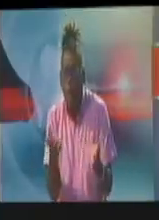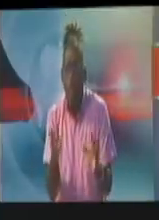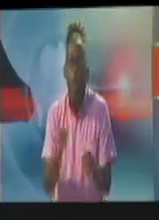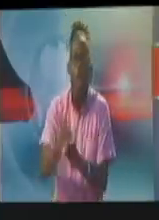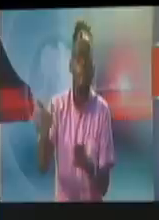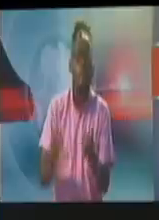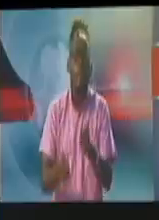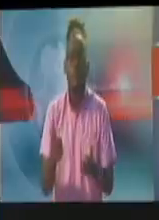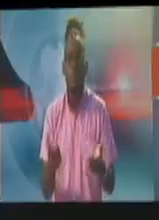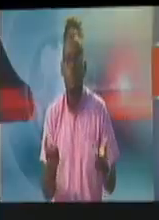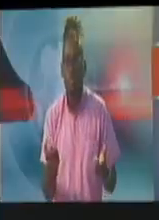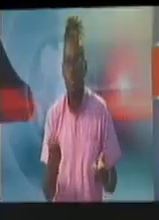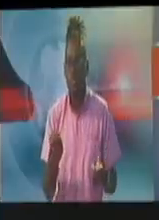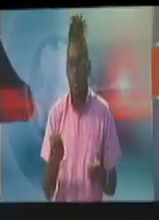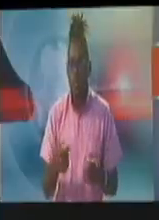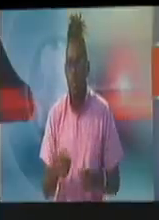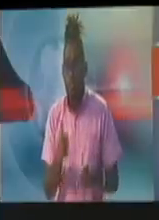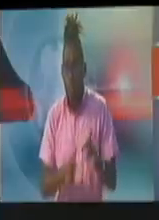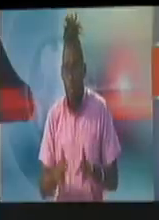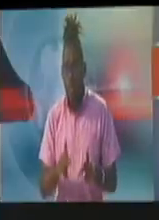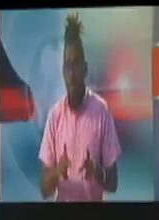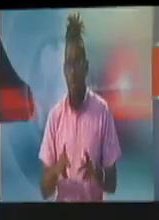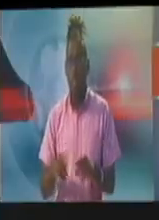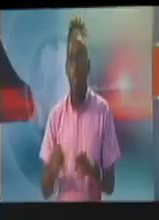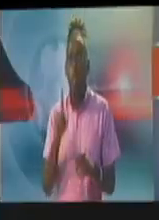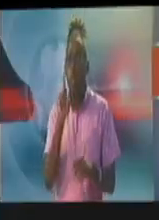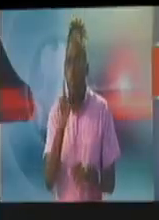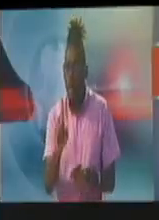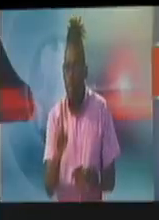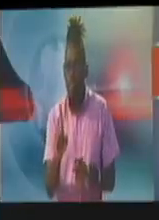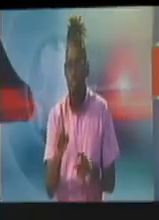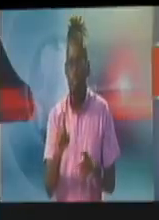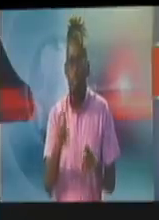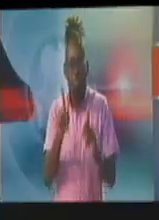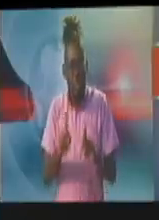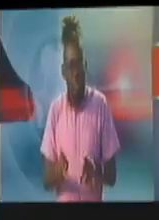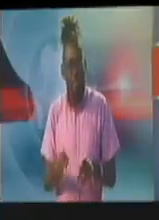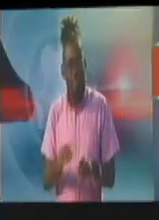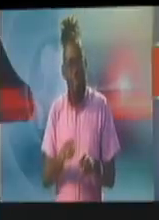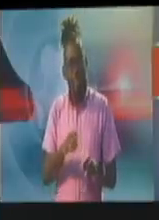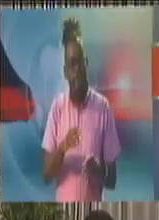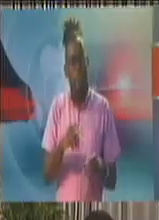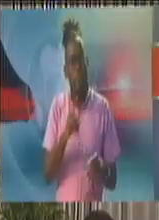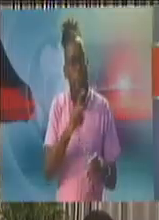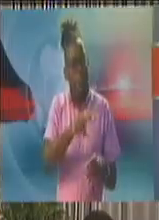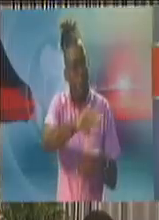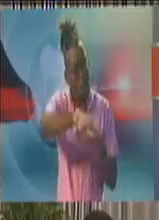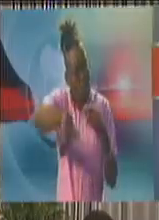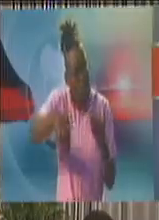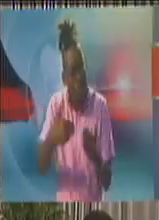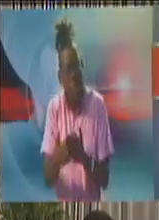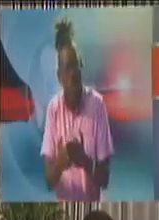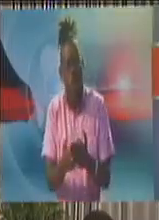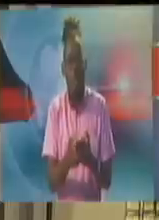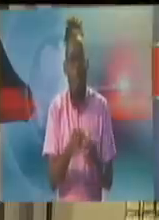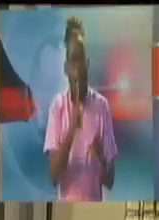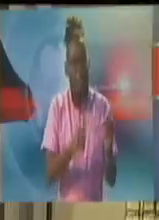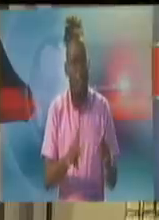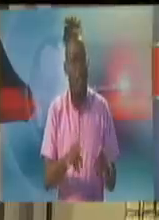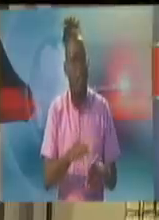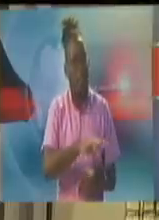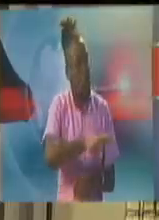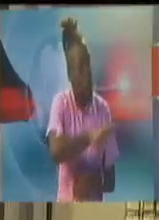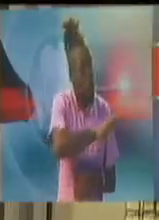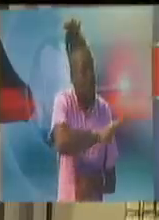capacity is to test one in every 100, as it says? Thank okay. you. Thank you. So on the issue of dialysis, I did